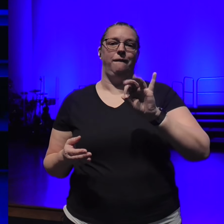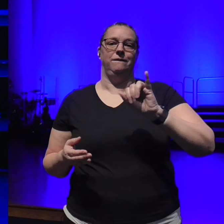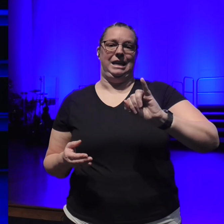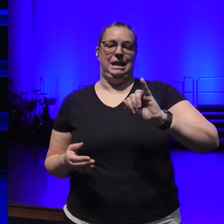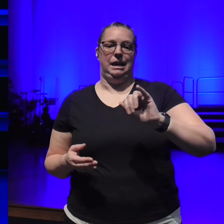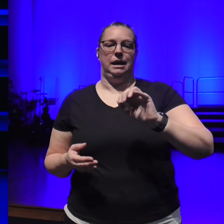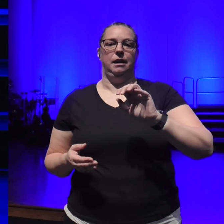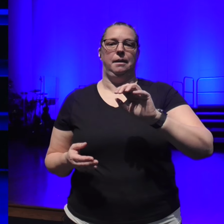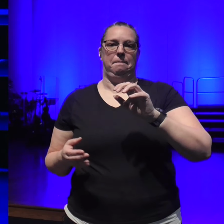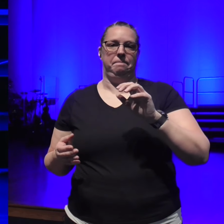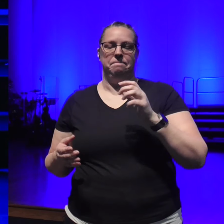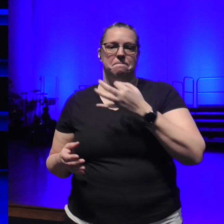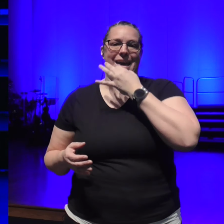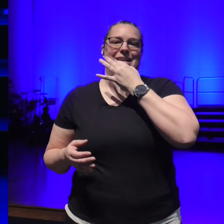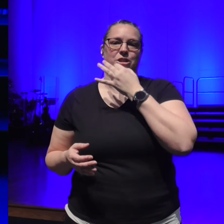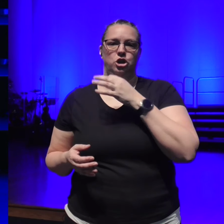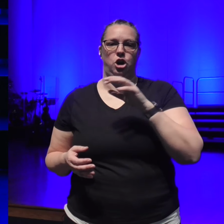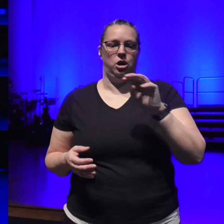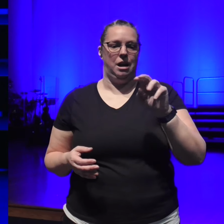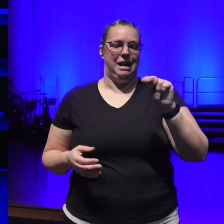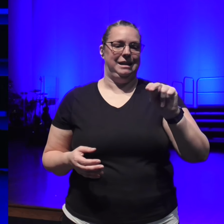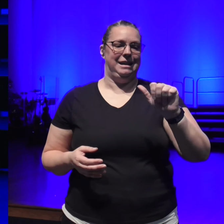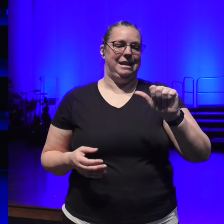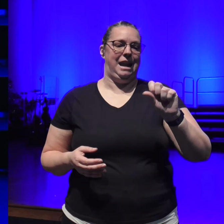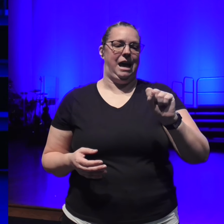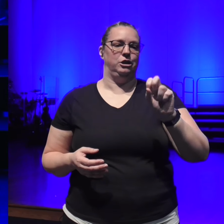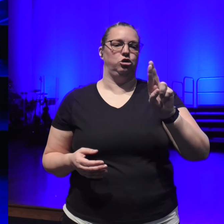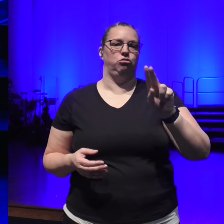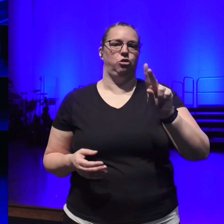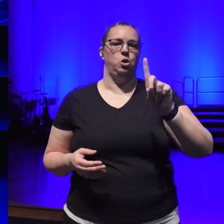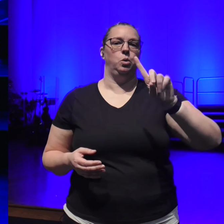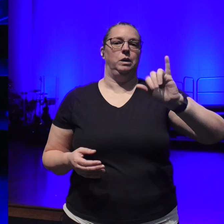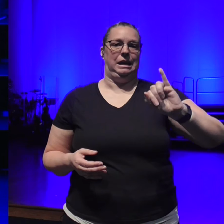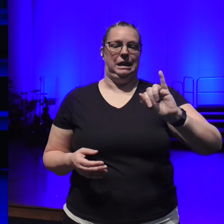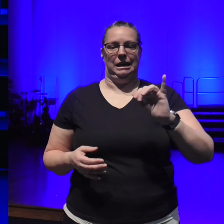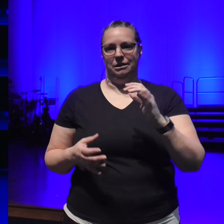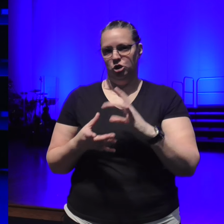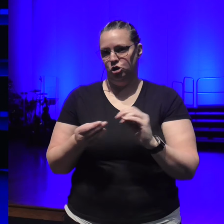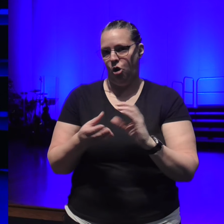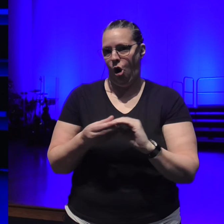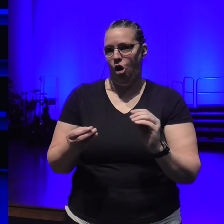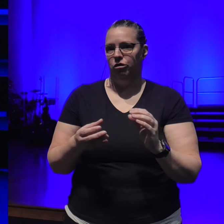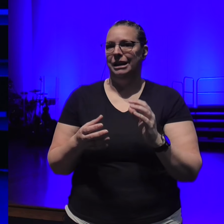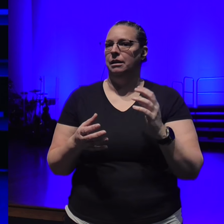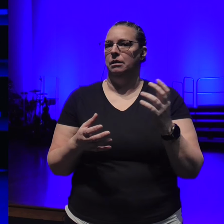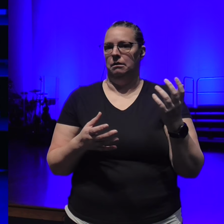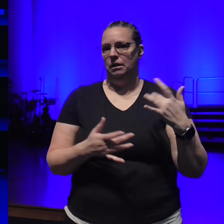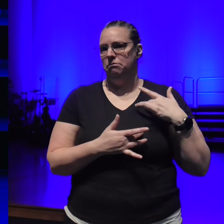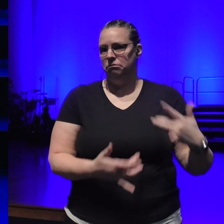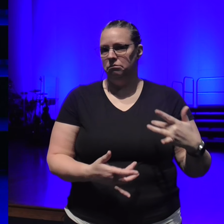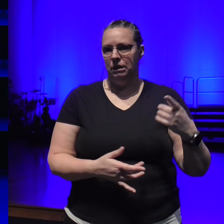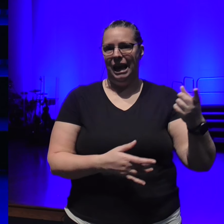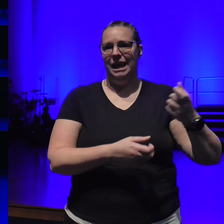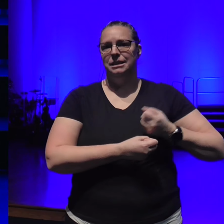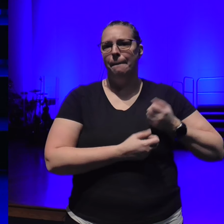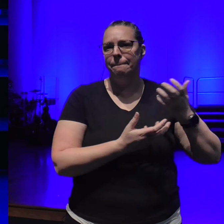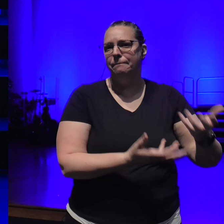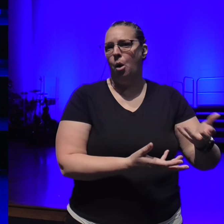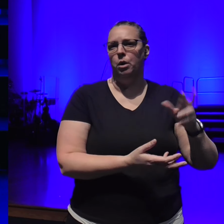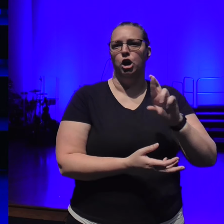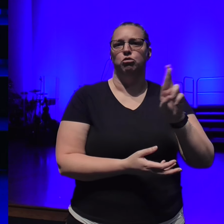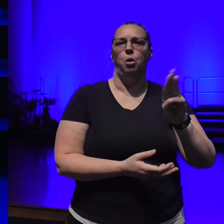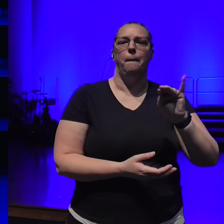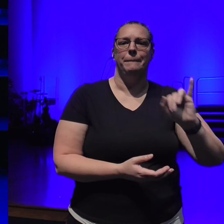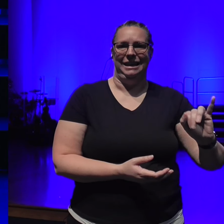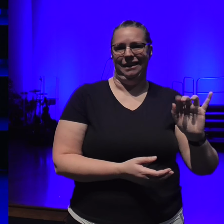Nasruddin. I love to tell Nasruddin stories. Usually if someone's quoting a Sufi, it's the poet Rumi, who has all these grand spiritual things to